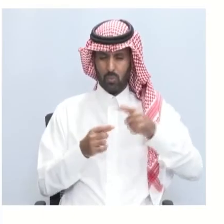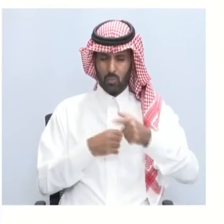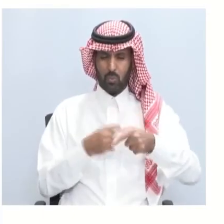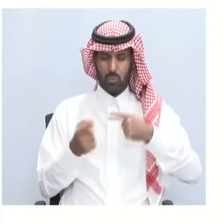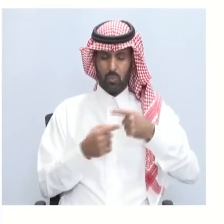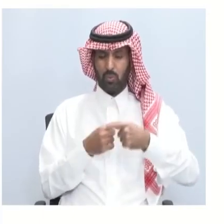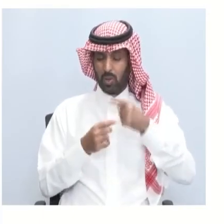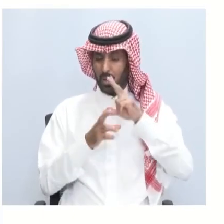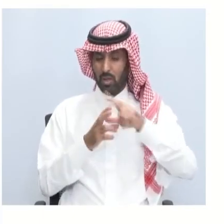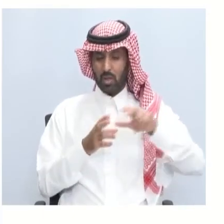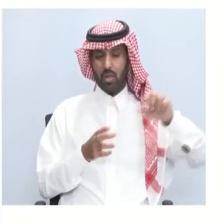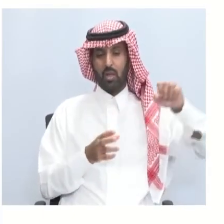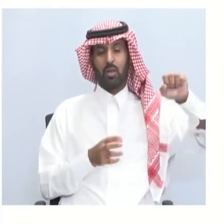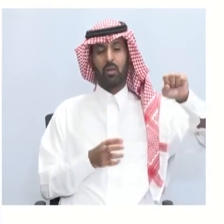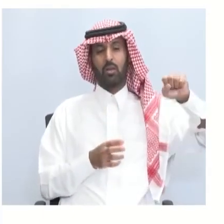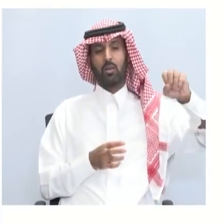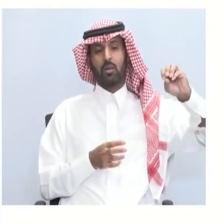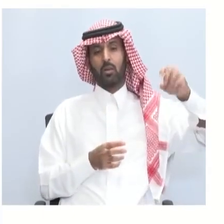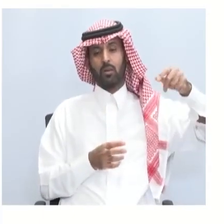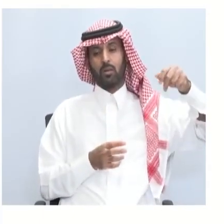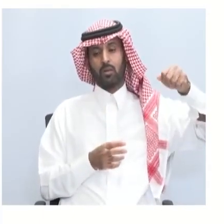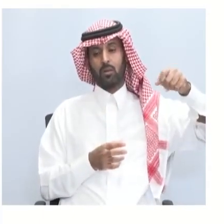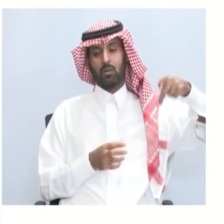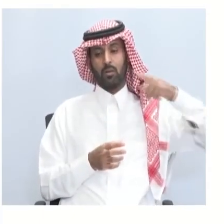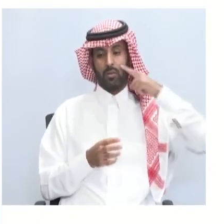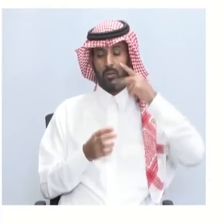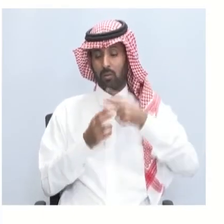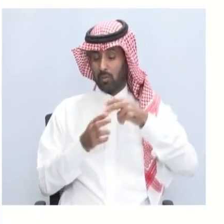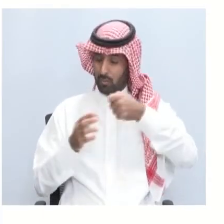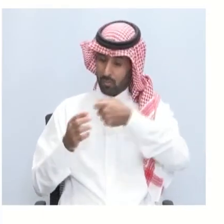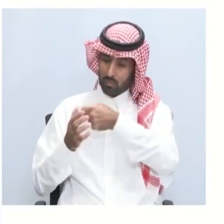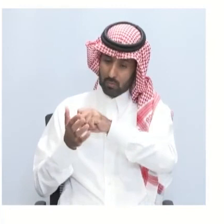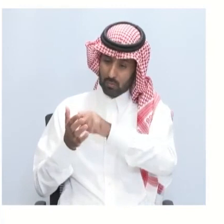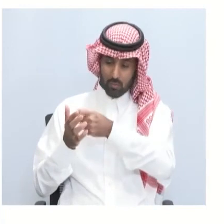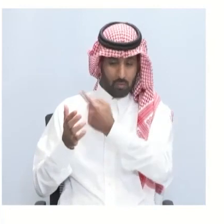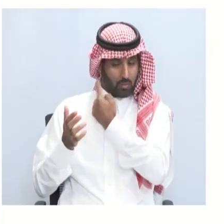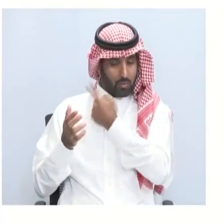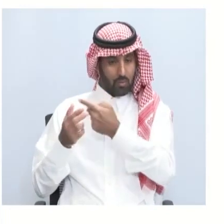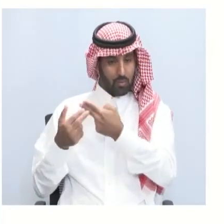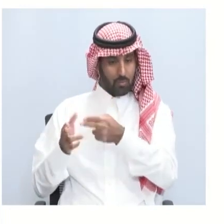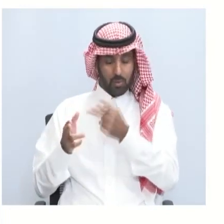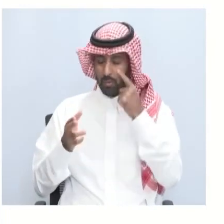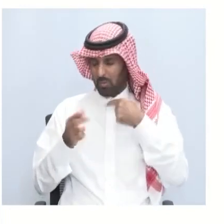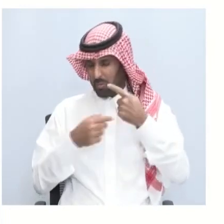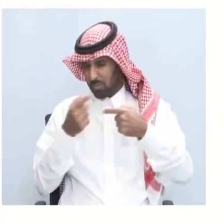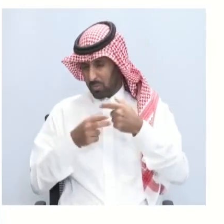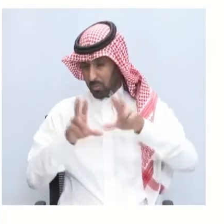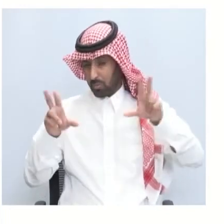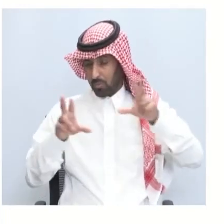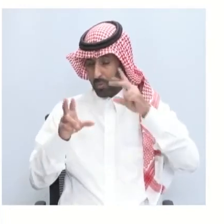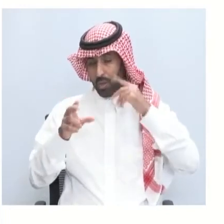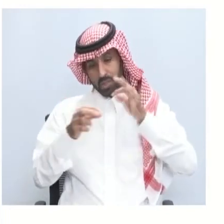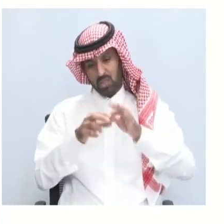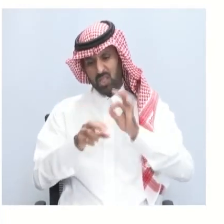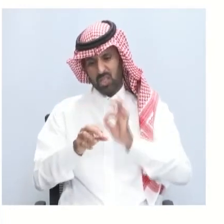was a program called Guiding Light. It began as a radio program in 1937 and then became a TV program